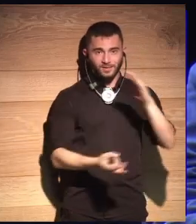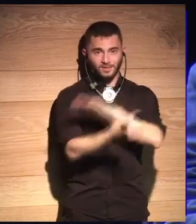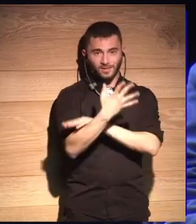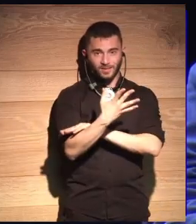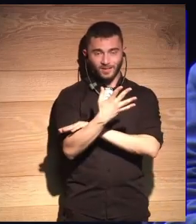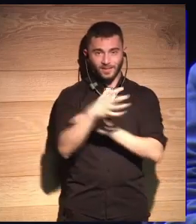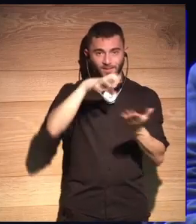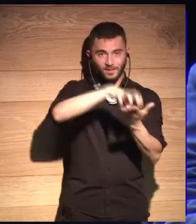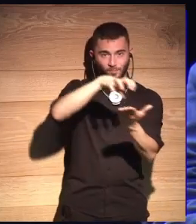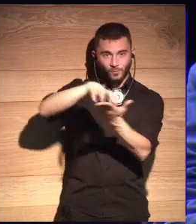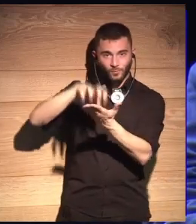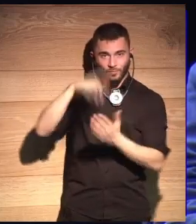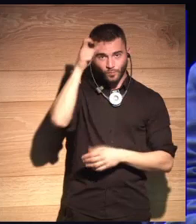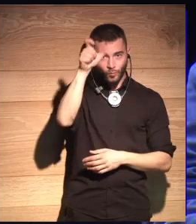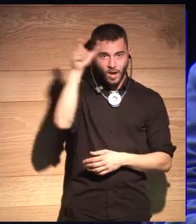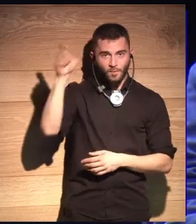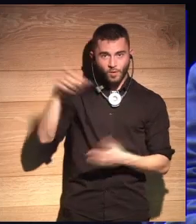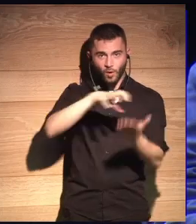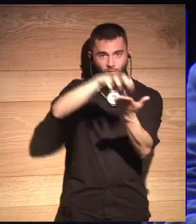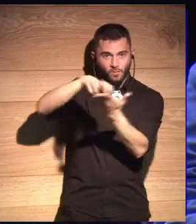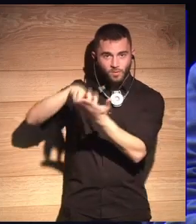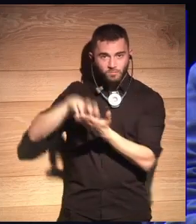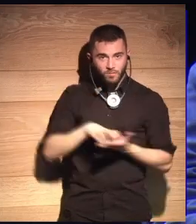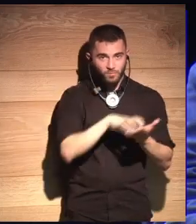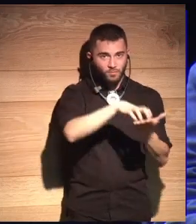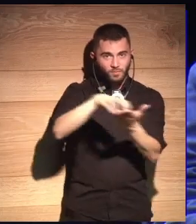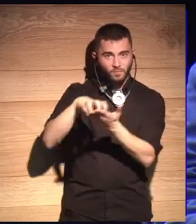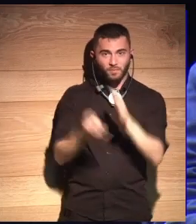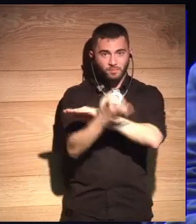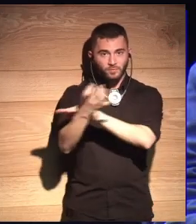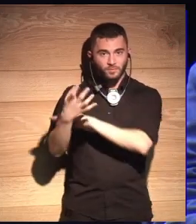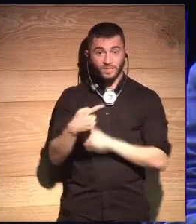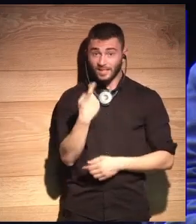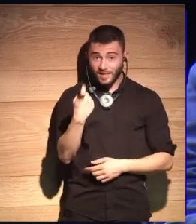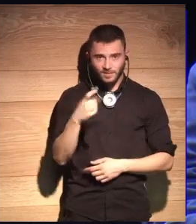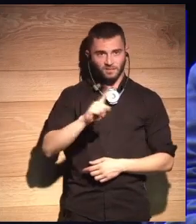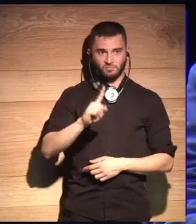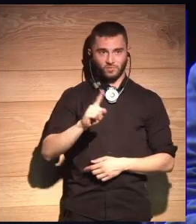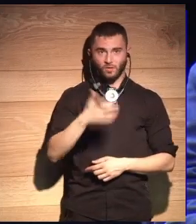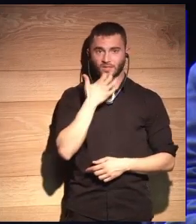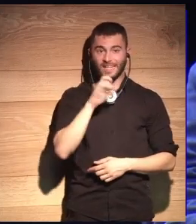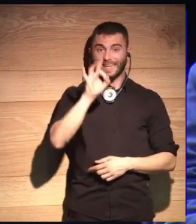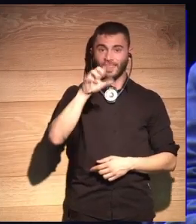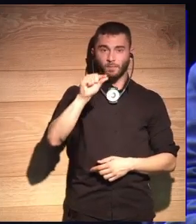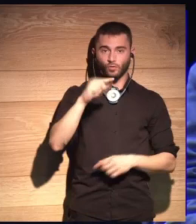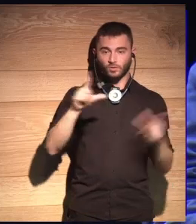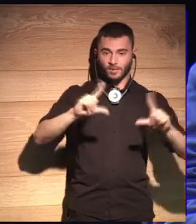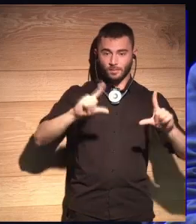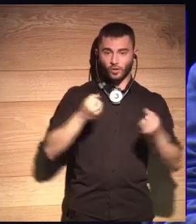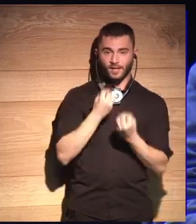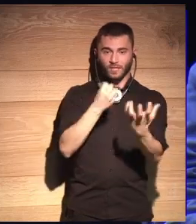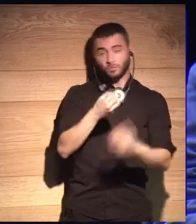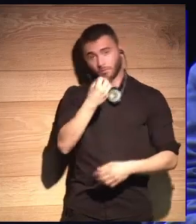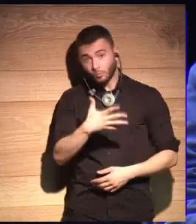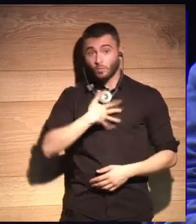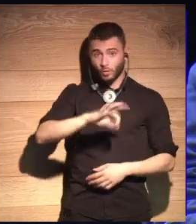need to open a headquarters in every city of Spain. You just have